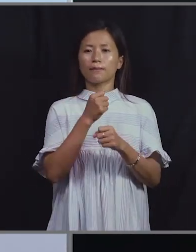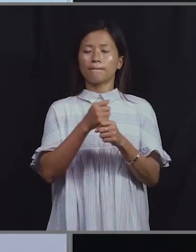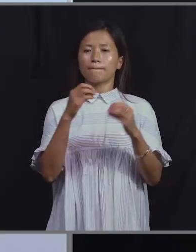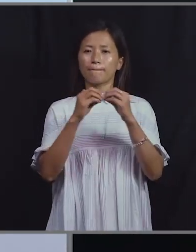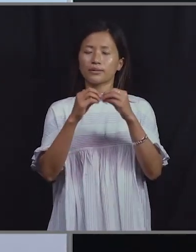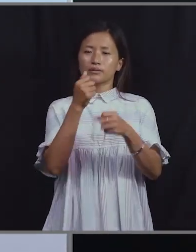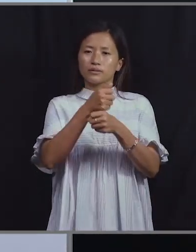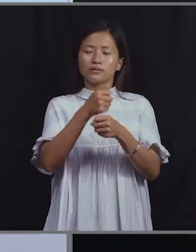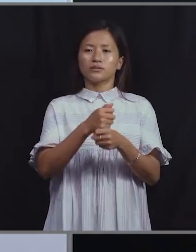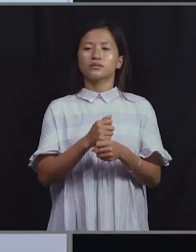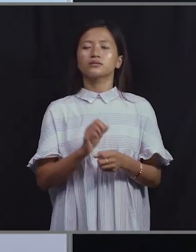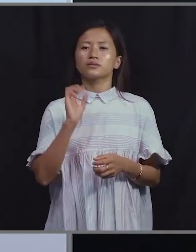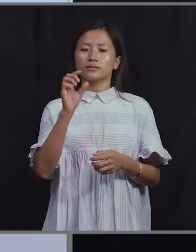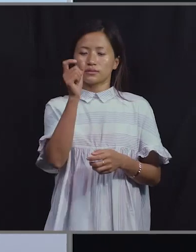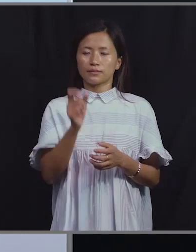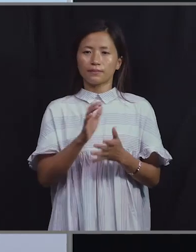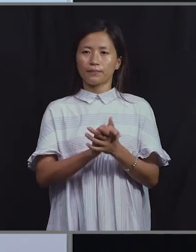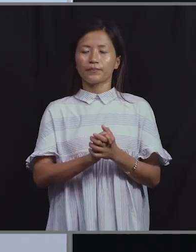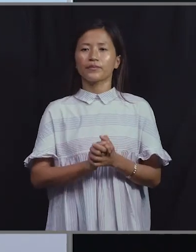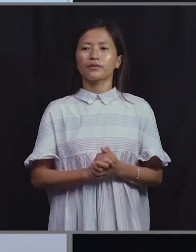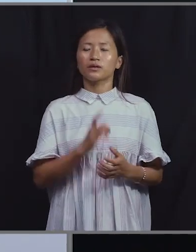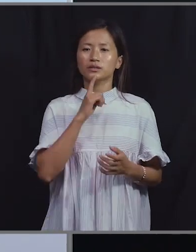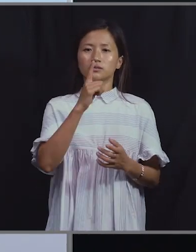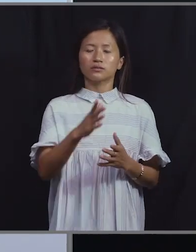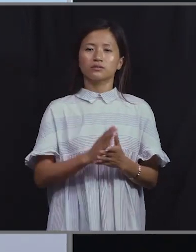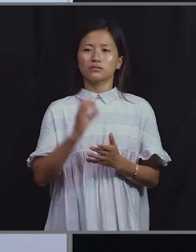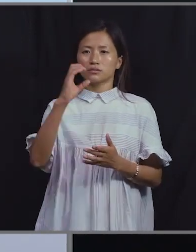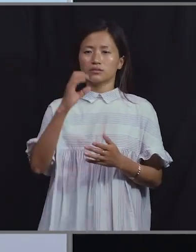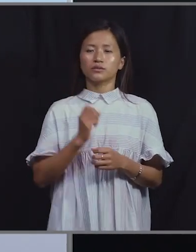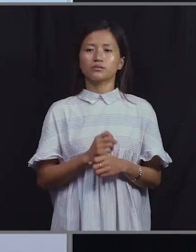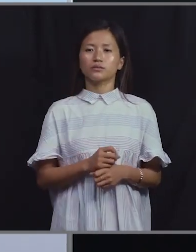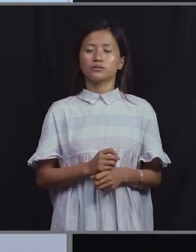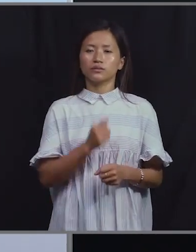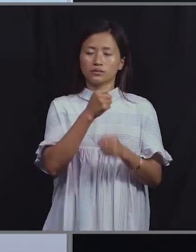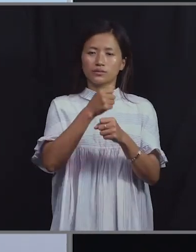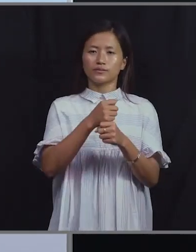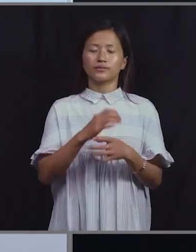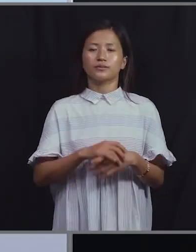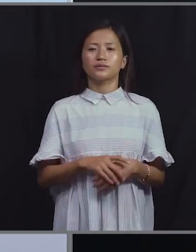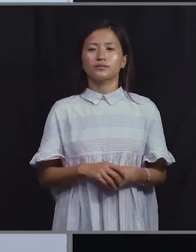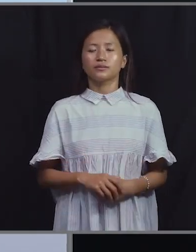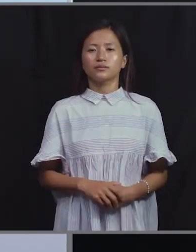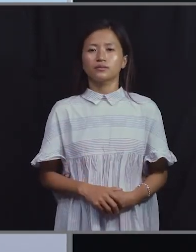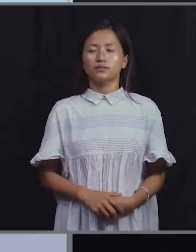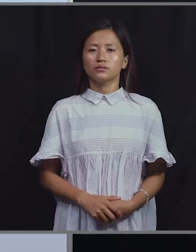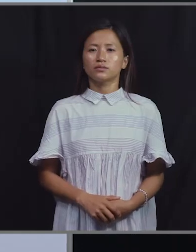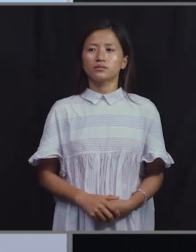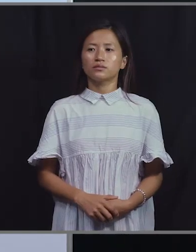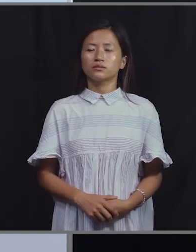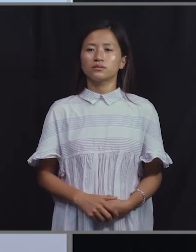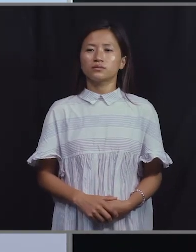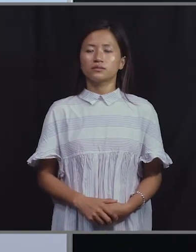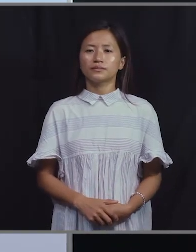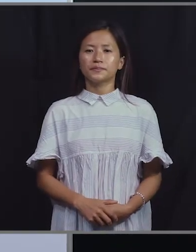government, and Fidel Castro, he introduced communist government. Okay.